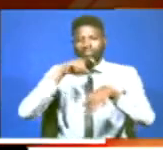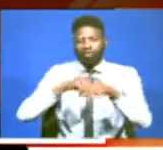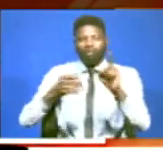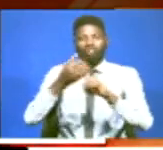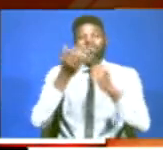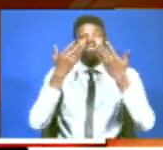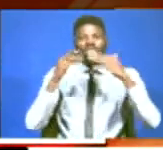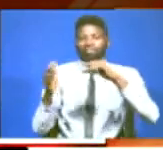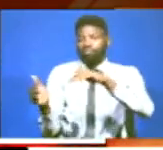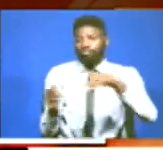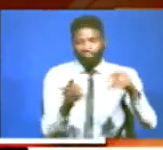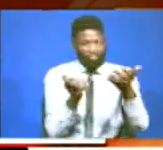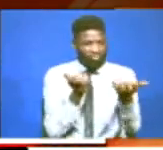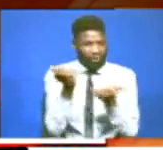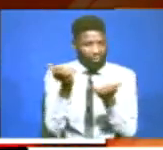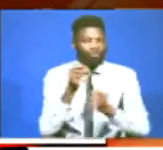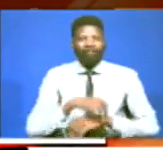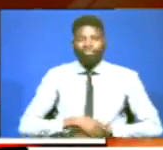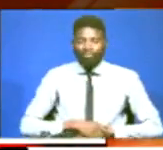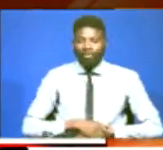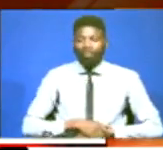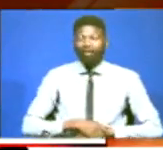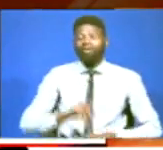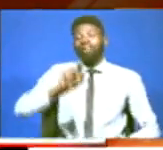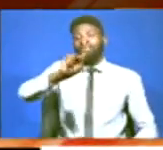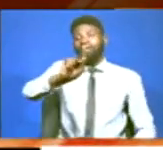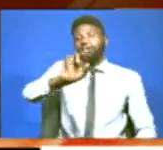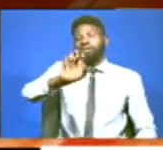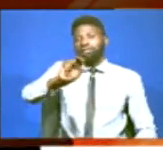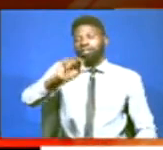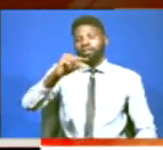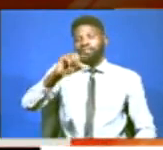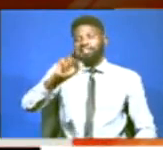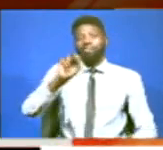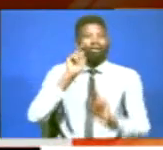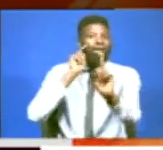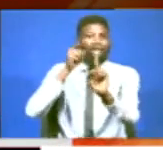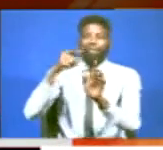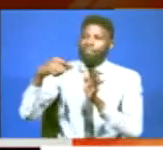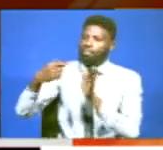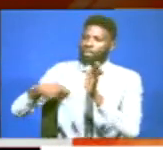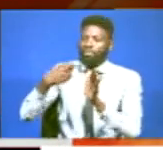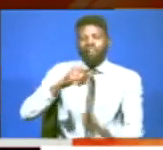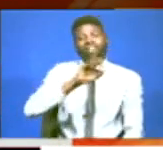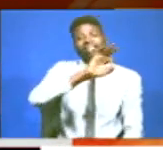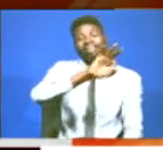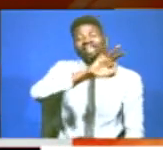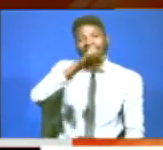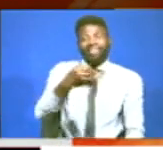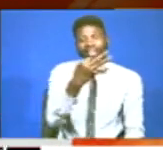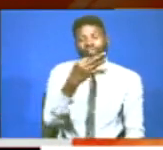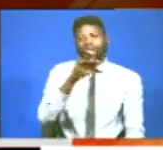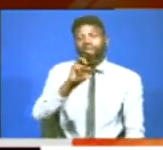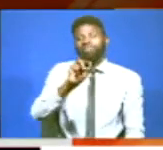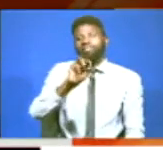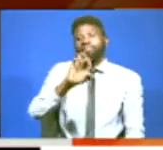Kenya power generating company KenGen is looking to generate 3,000 megawatts over the next 10 years